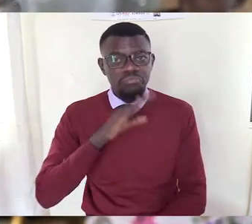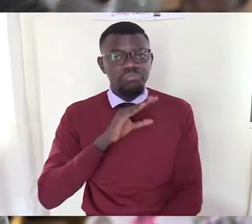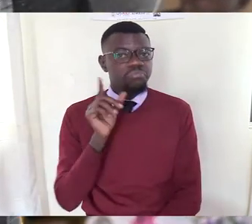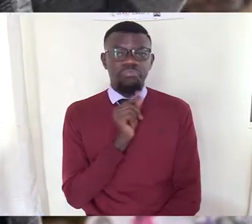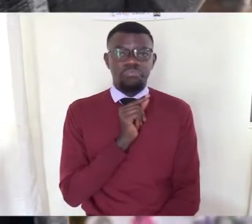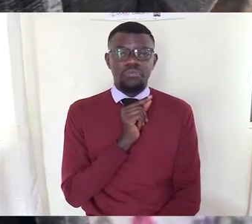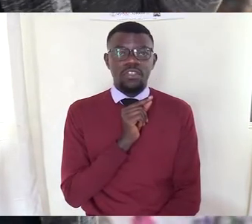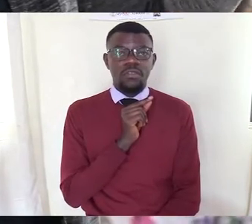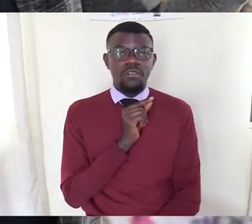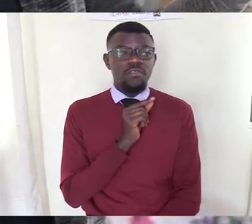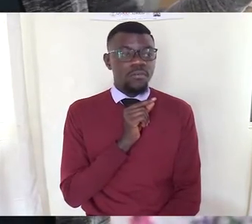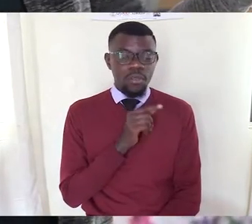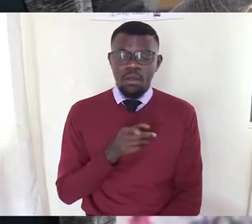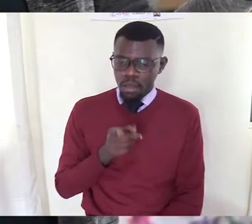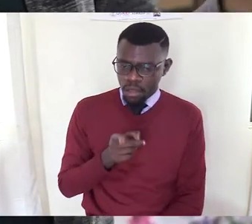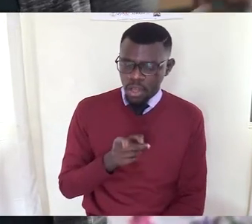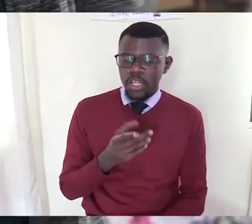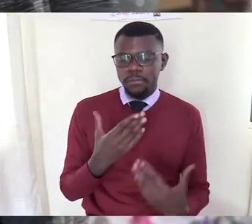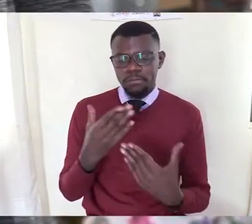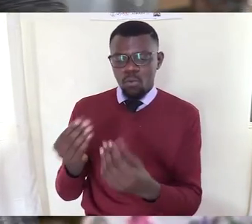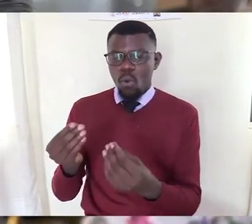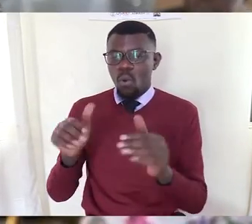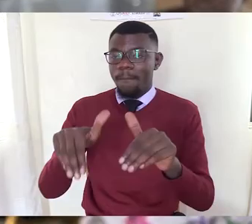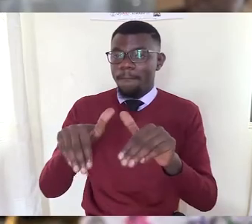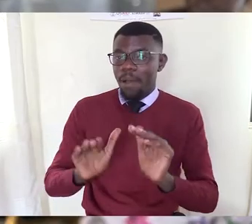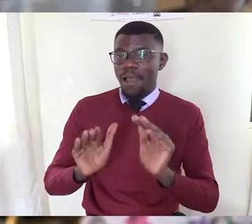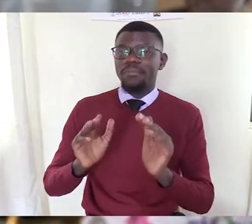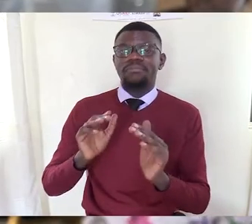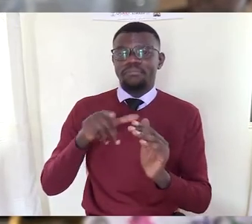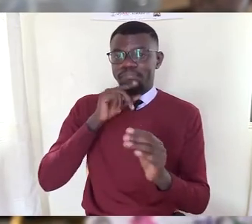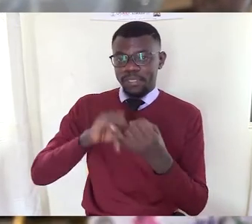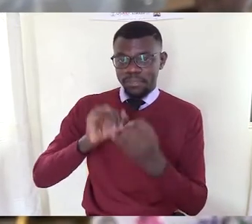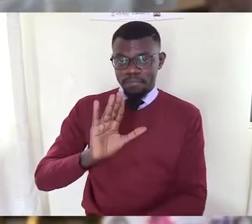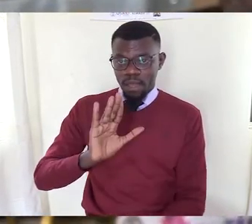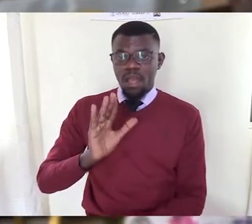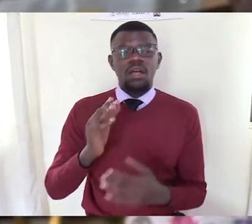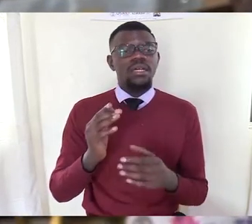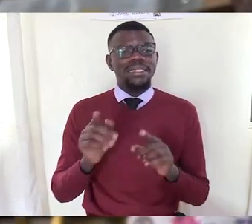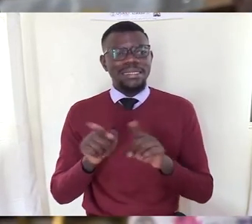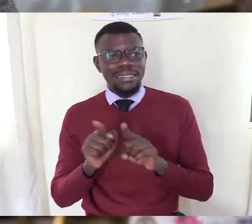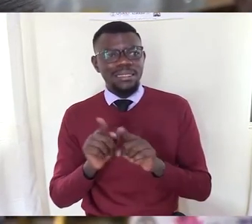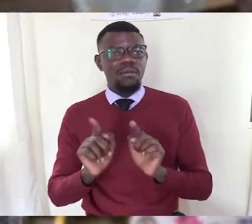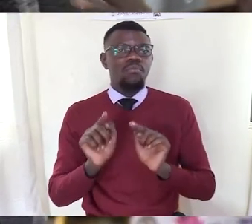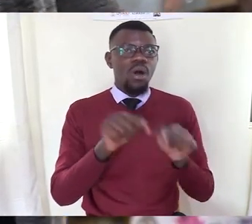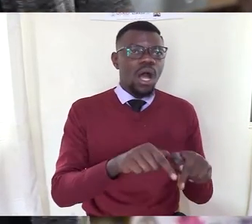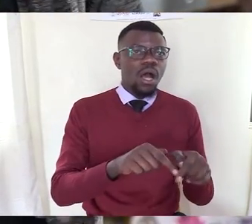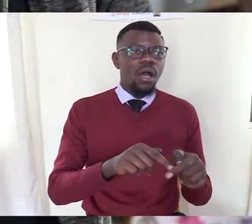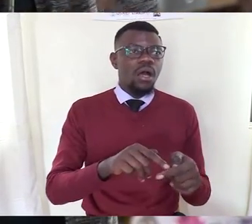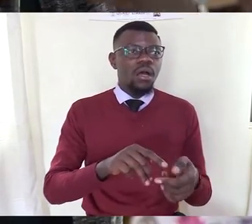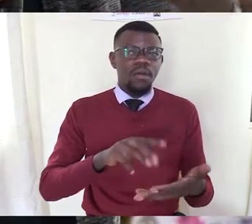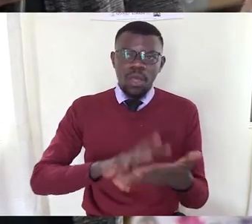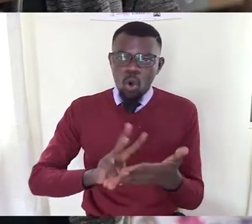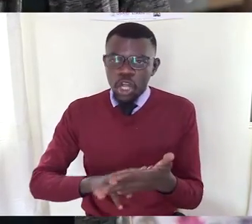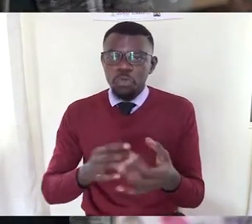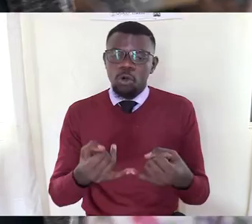So Lucy went to bury the husband and came back to Migori to try again and see whether she can recover